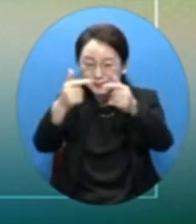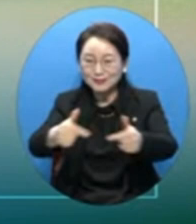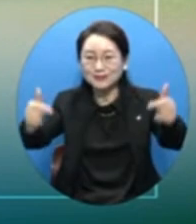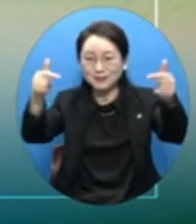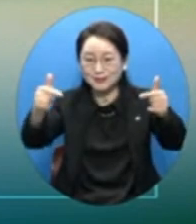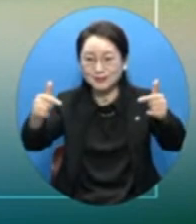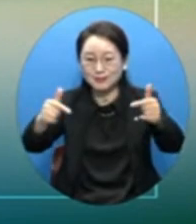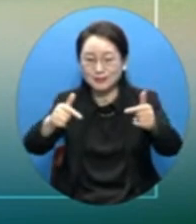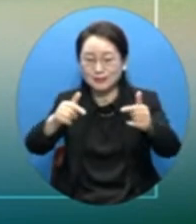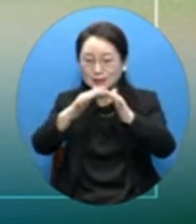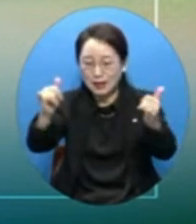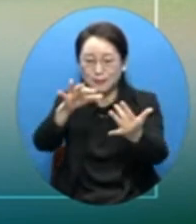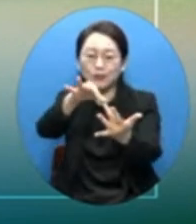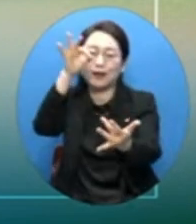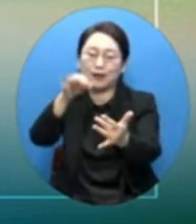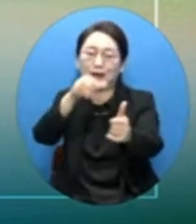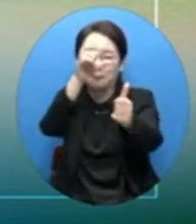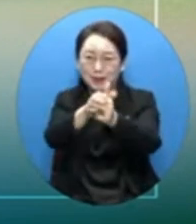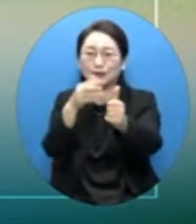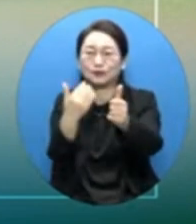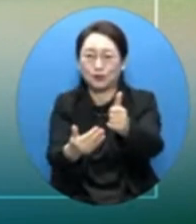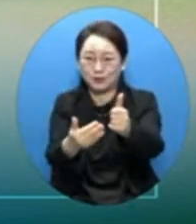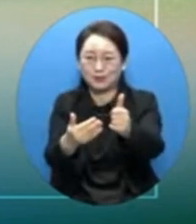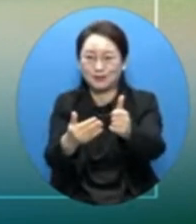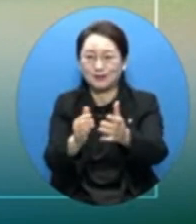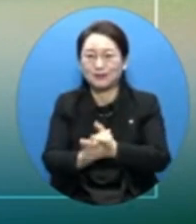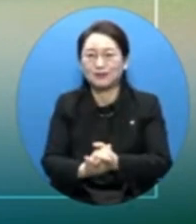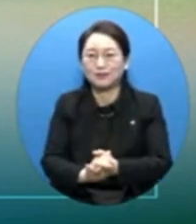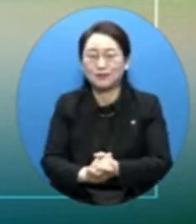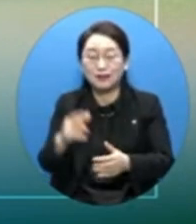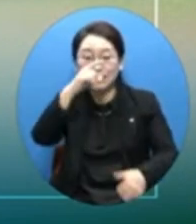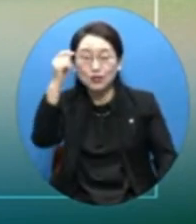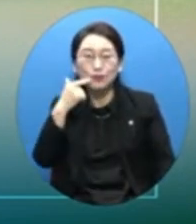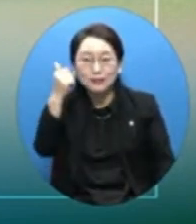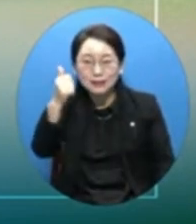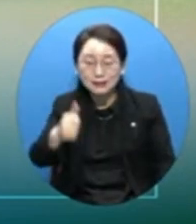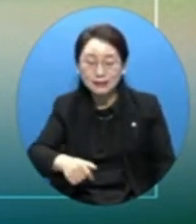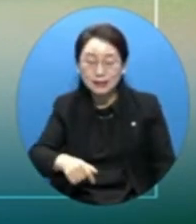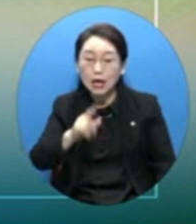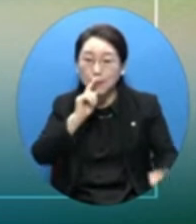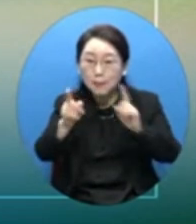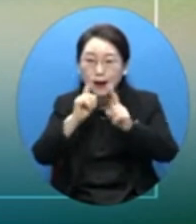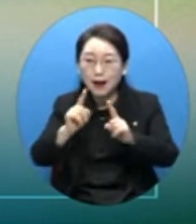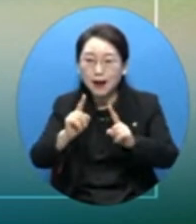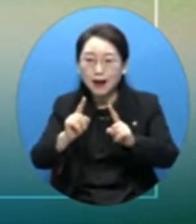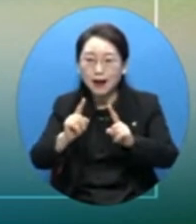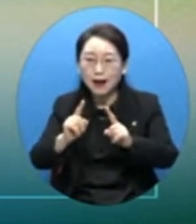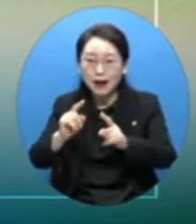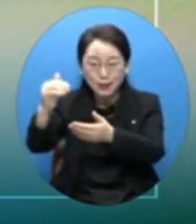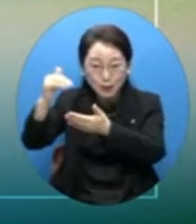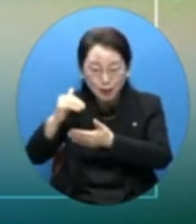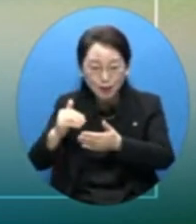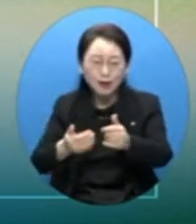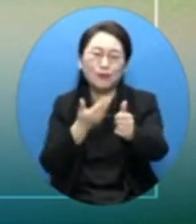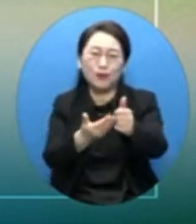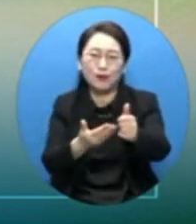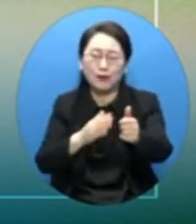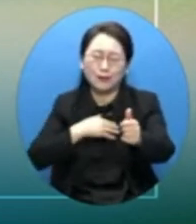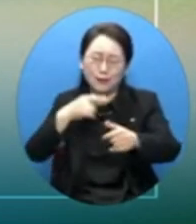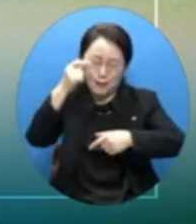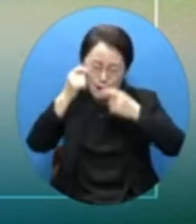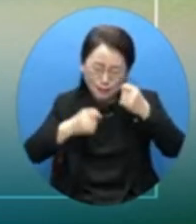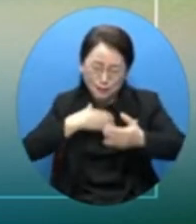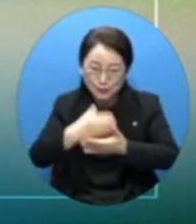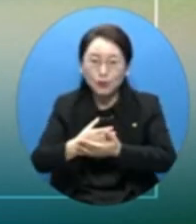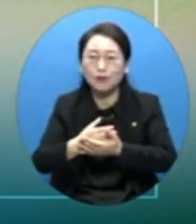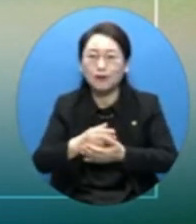man as a carrier of revival. And Pastor Lee, I almost burst out weeping. And, you know, it's time